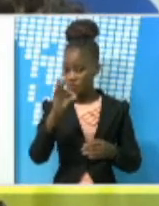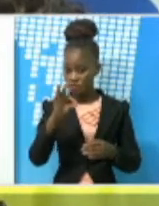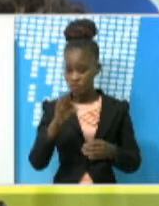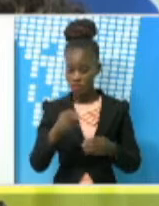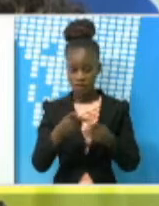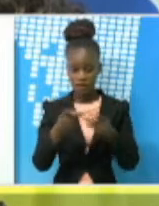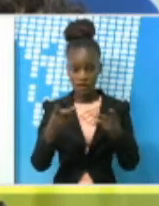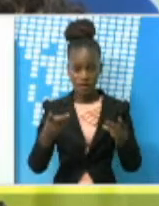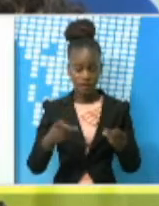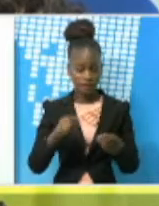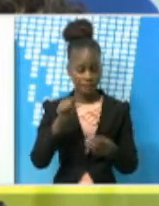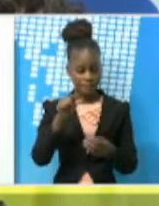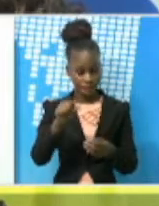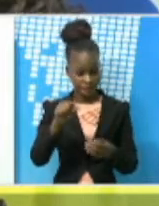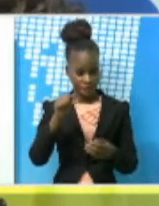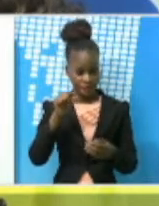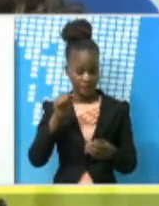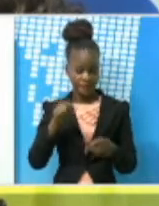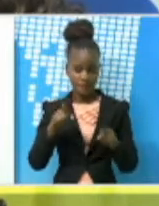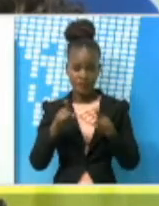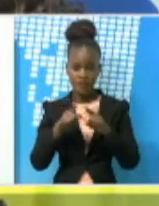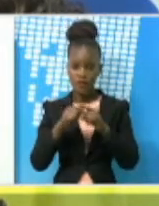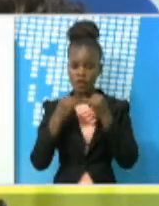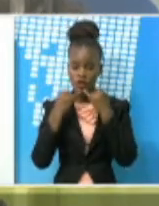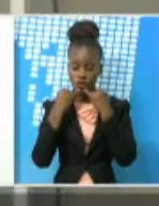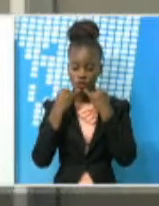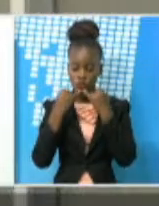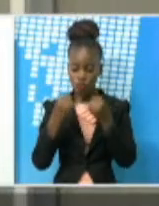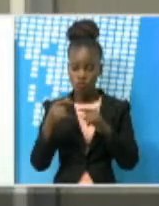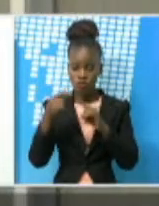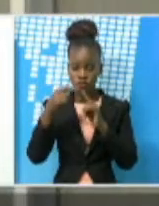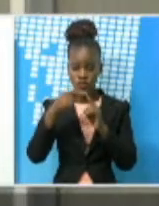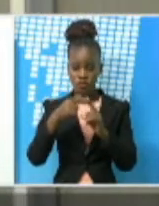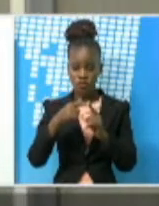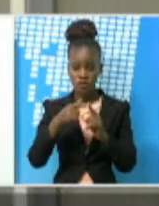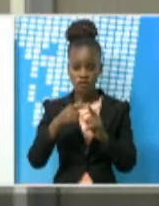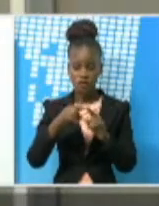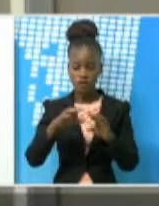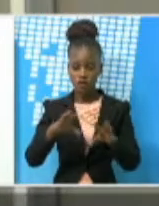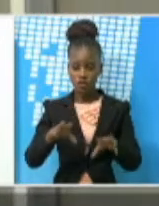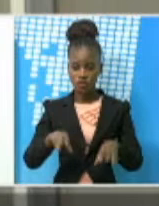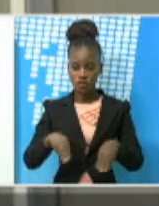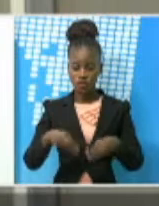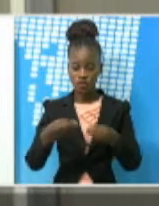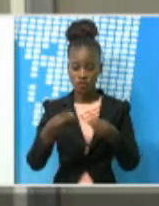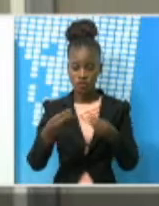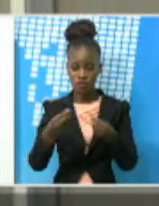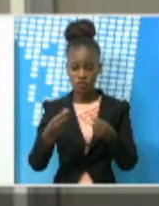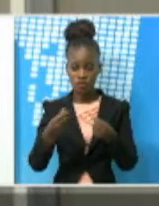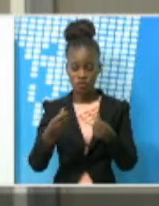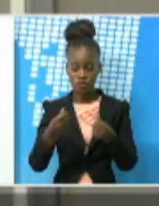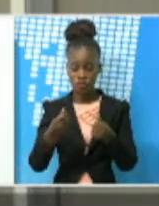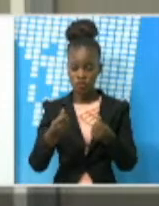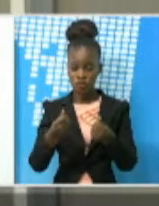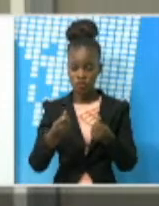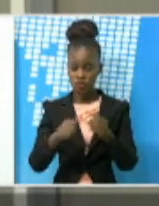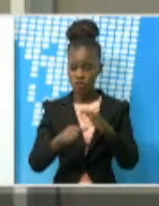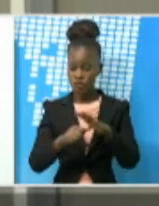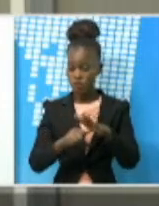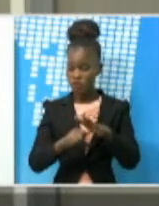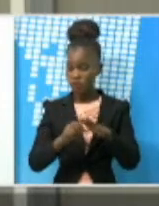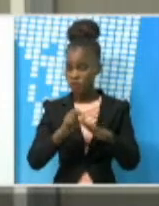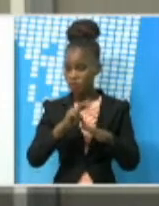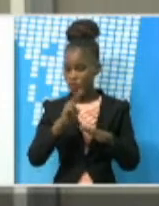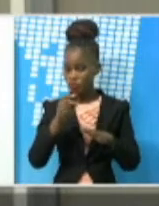We've chosen, like I've mentioned, to focus on agro-industrialization. And under agro,